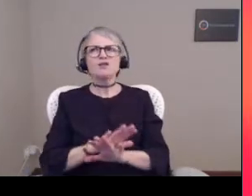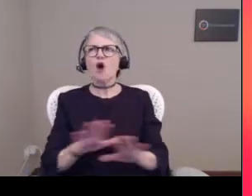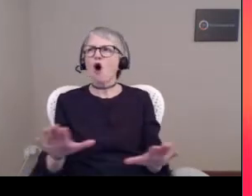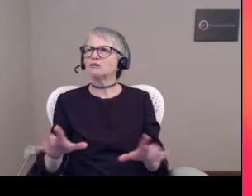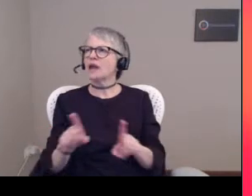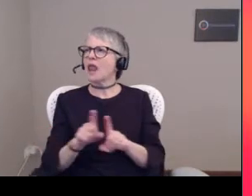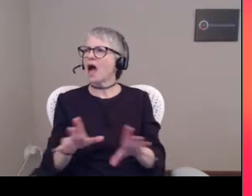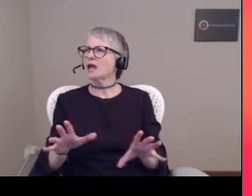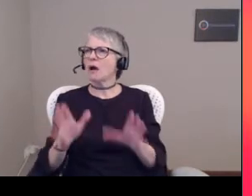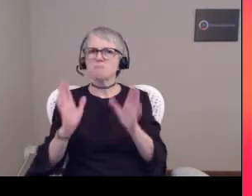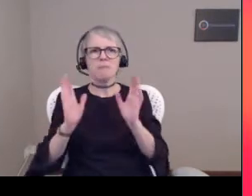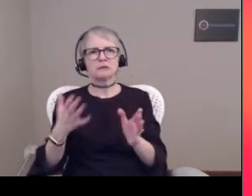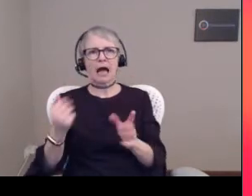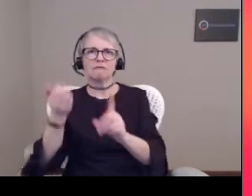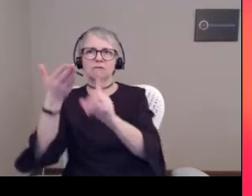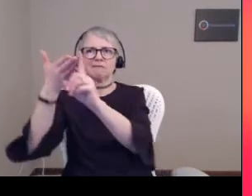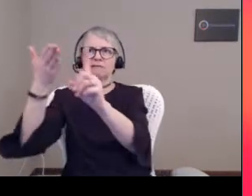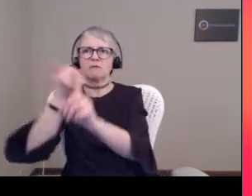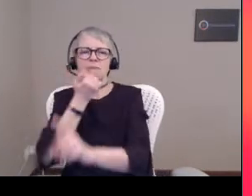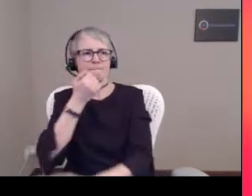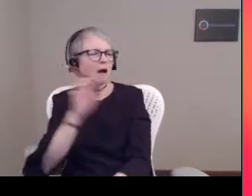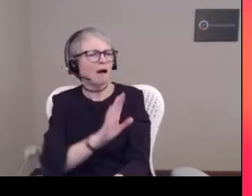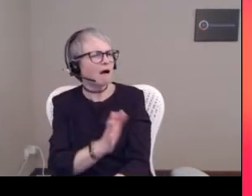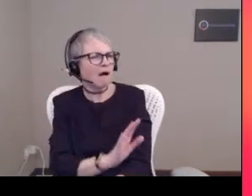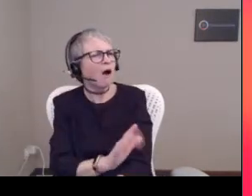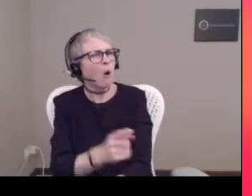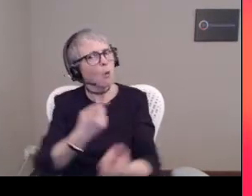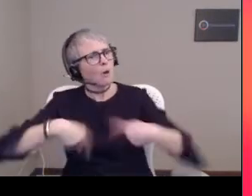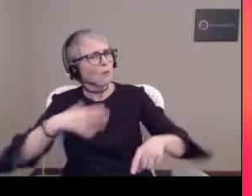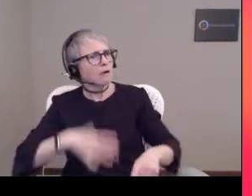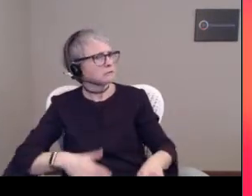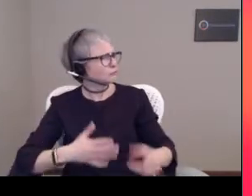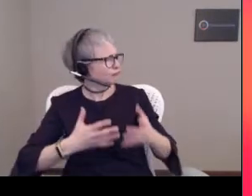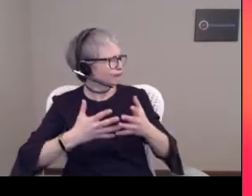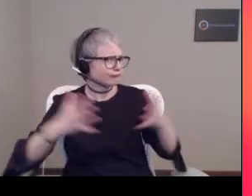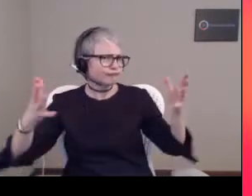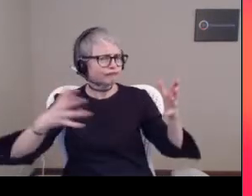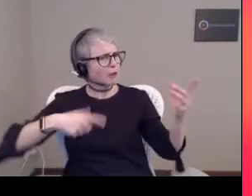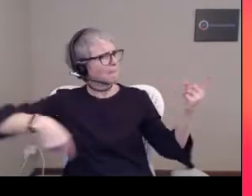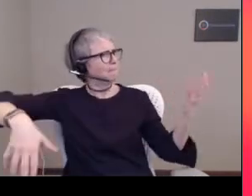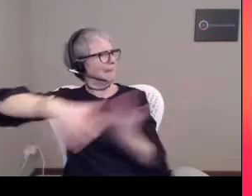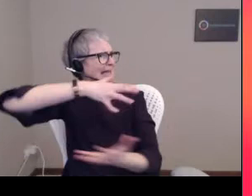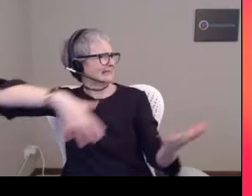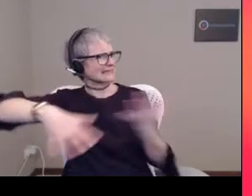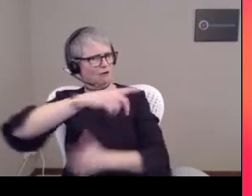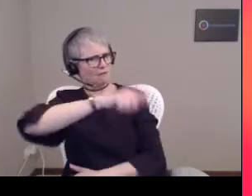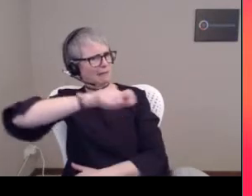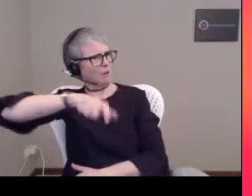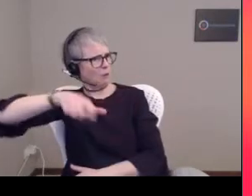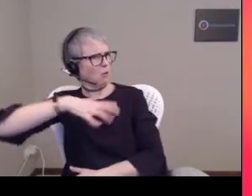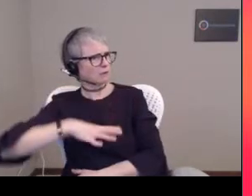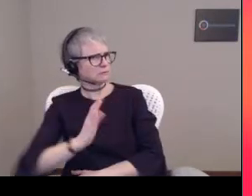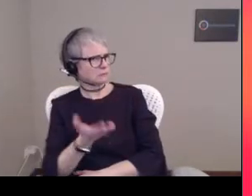that. It's a genuine approach to the fact that we want to make sure that everybody has an opportunity to work within